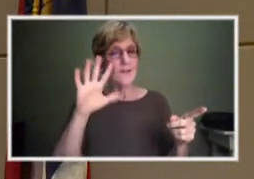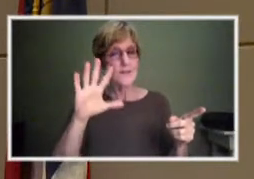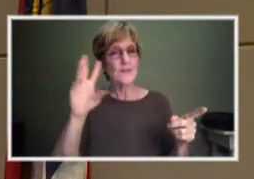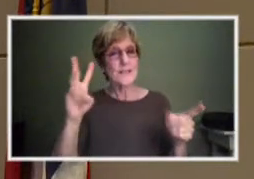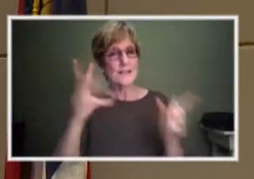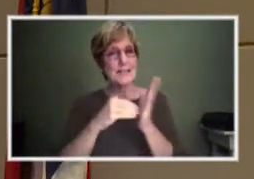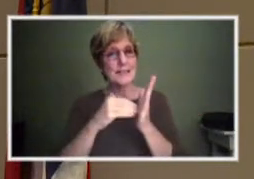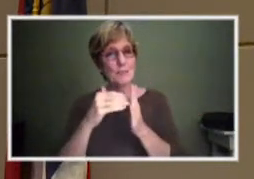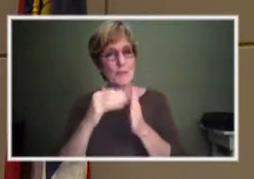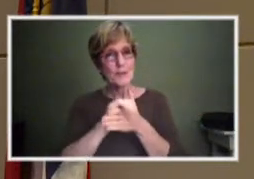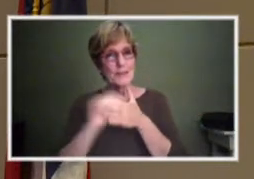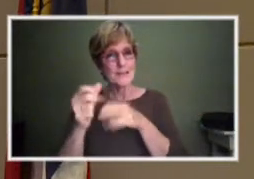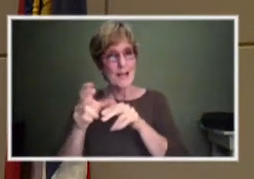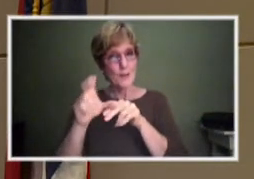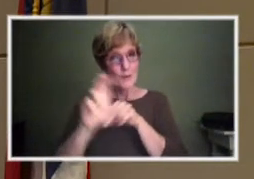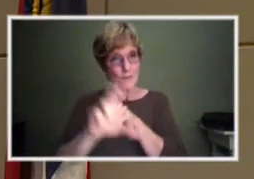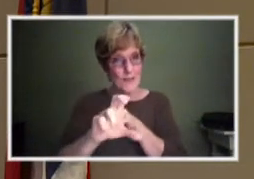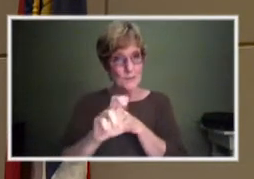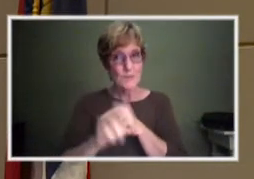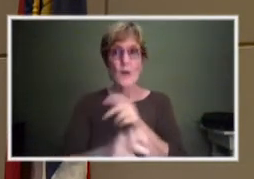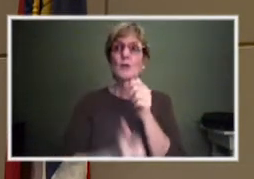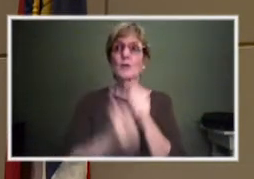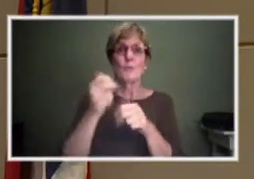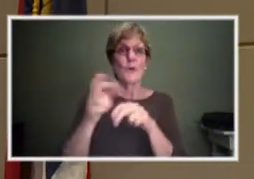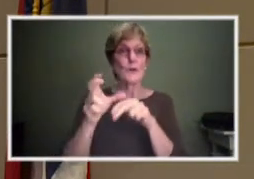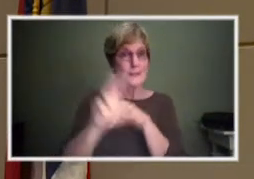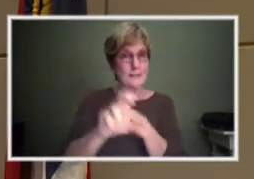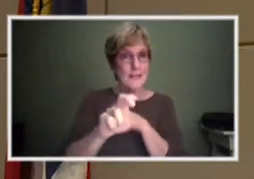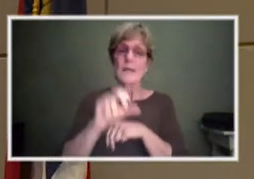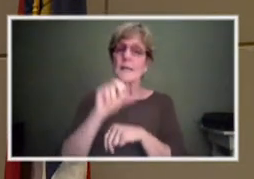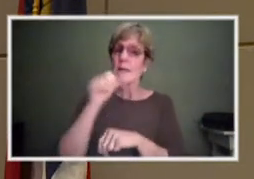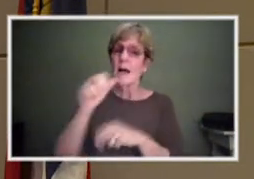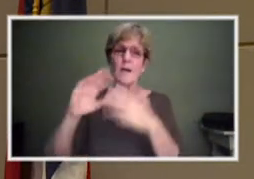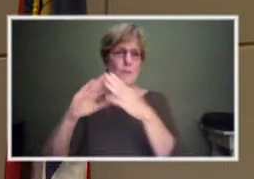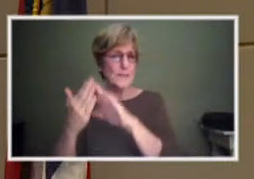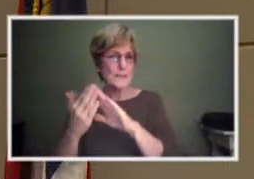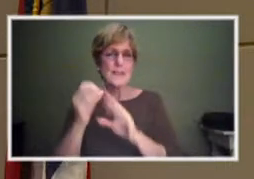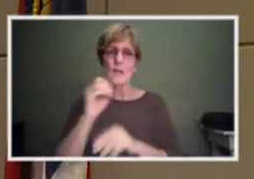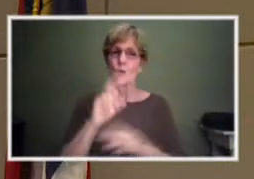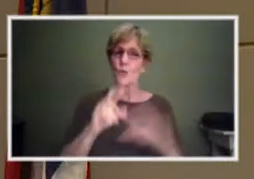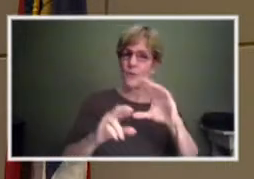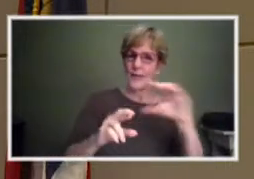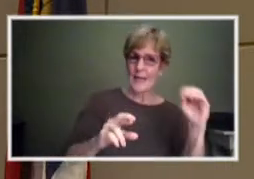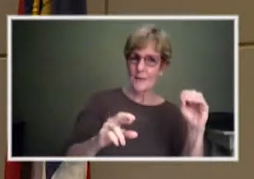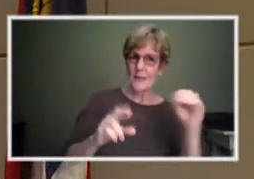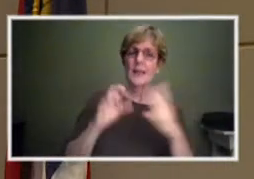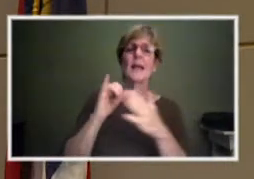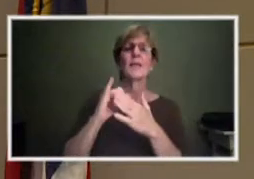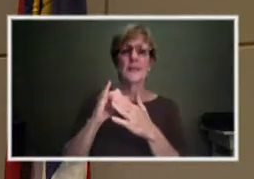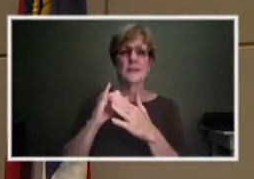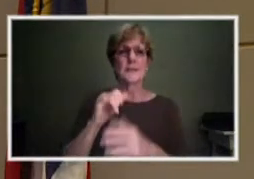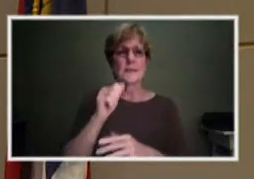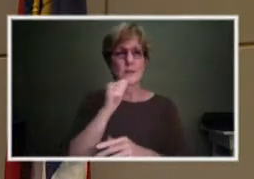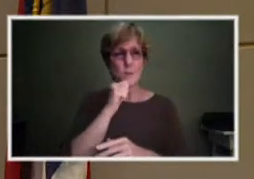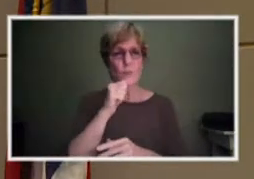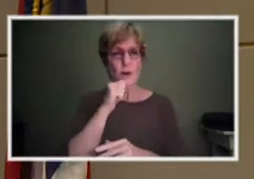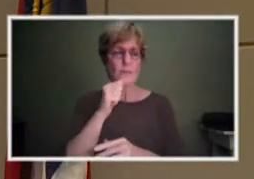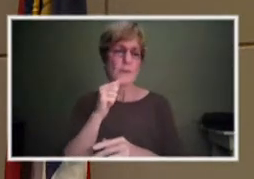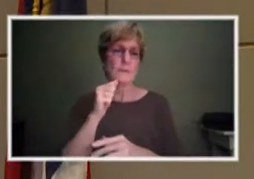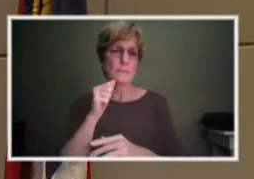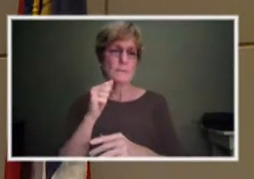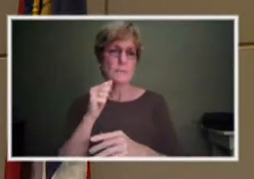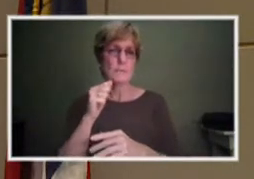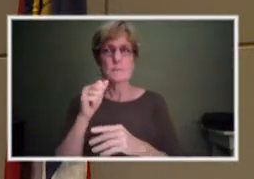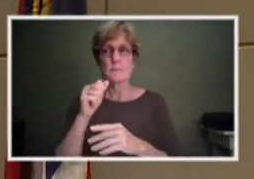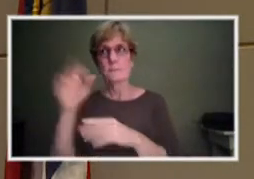So the largest portion of this investment is not coming from the city or the county. This is the private sector, and